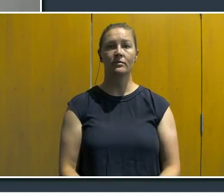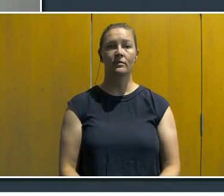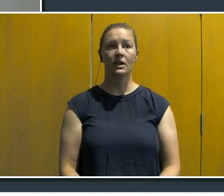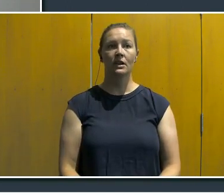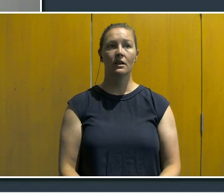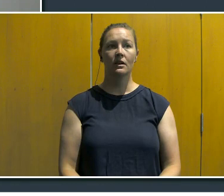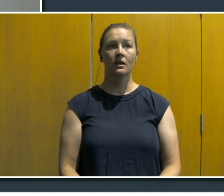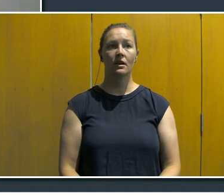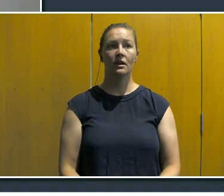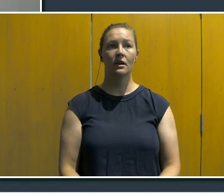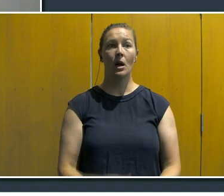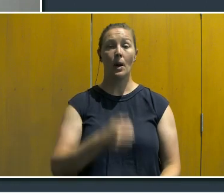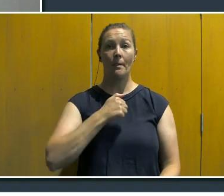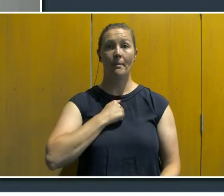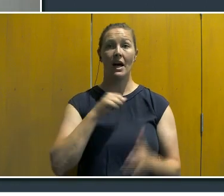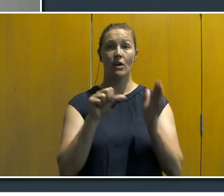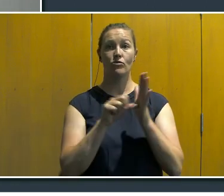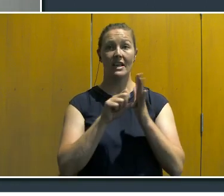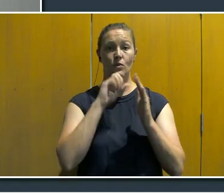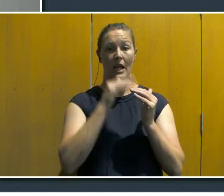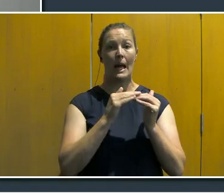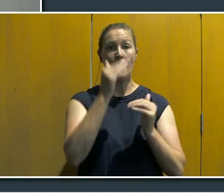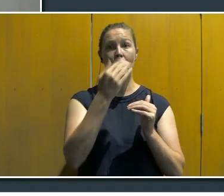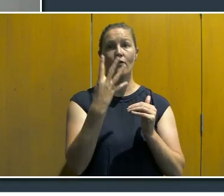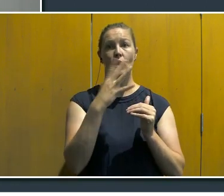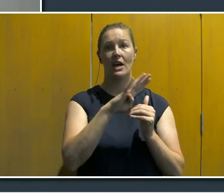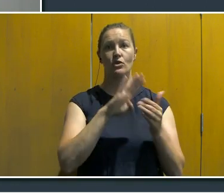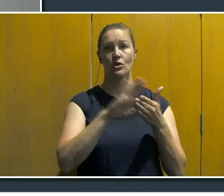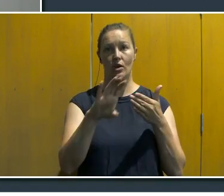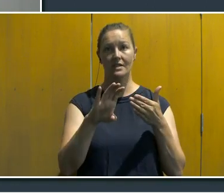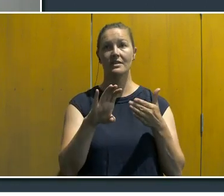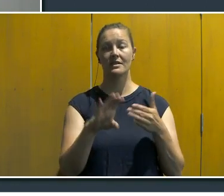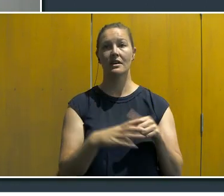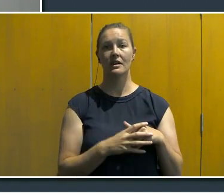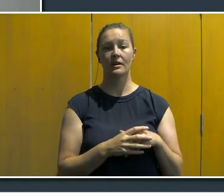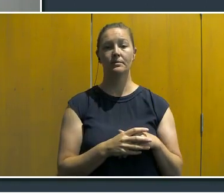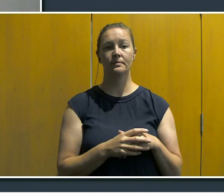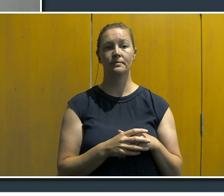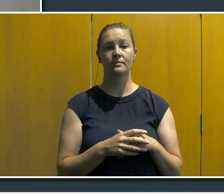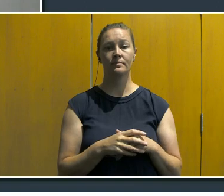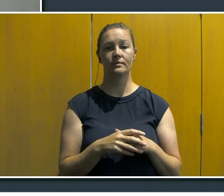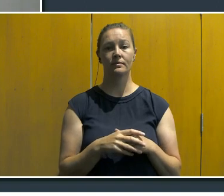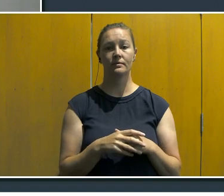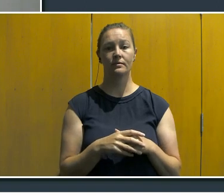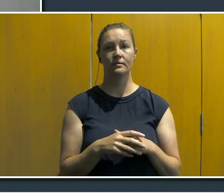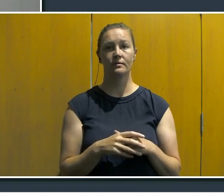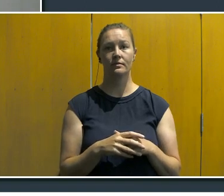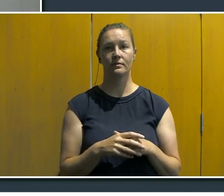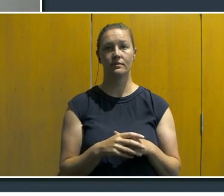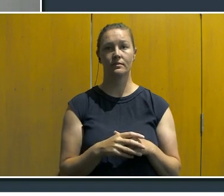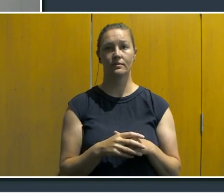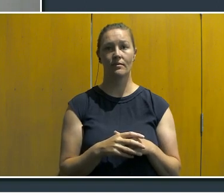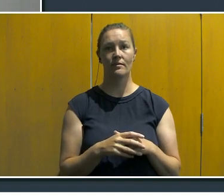You're going to increase my rates by $400 more. So that results